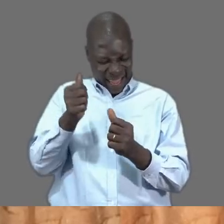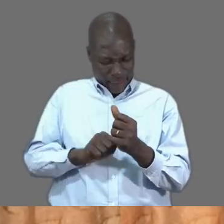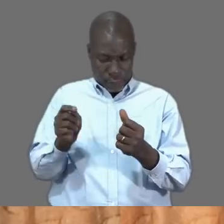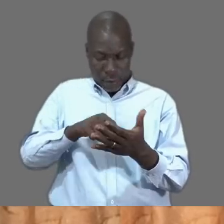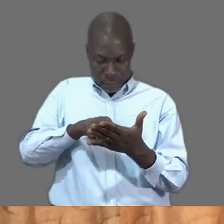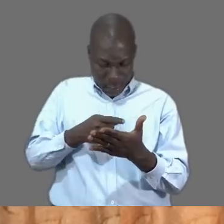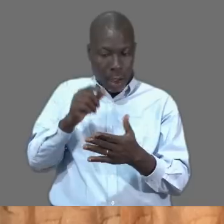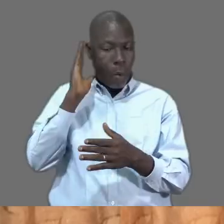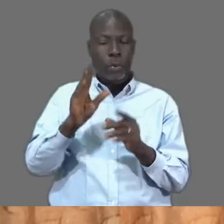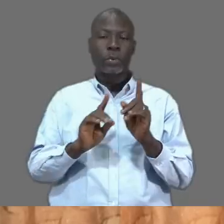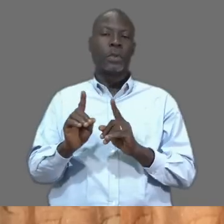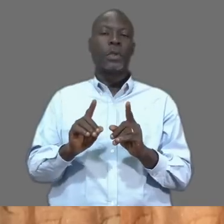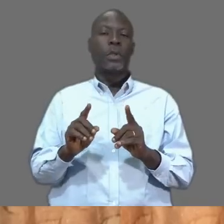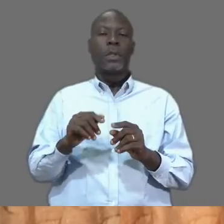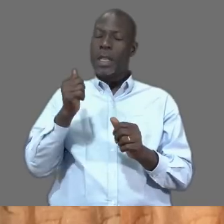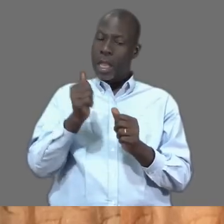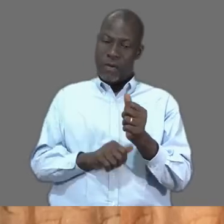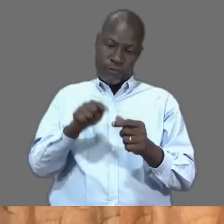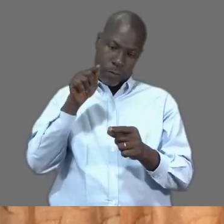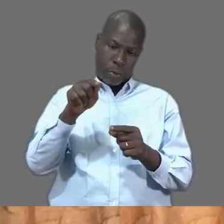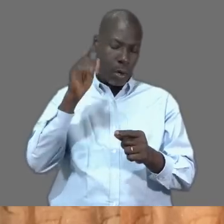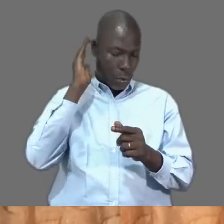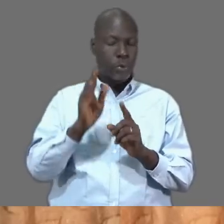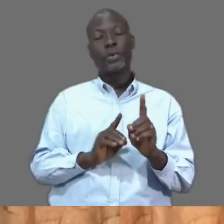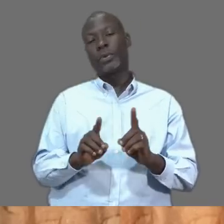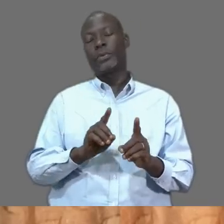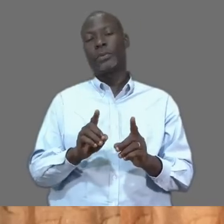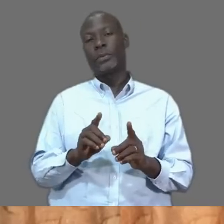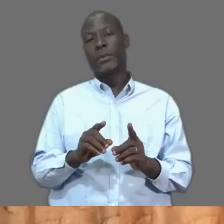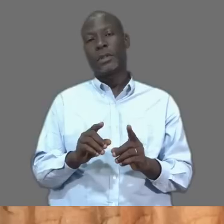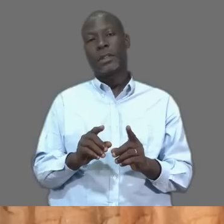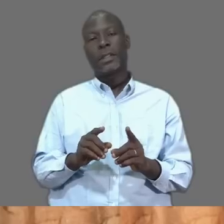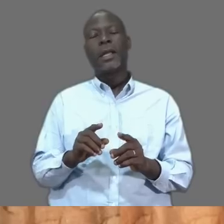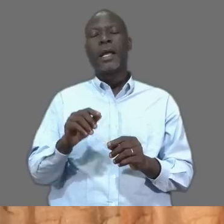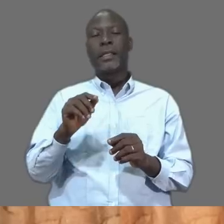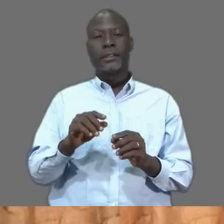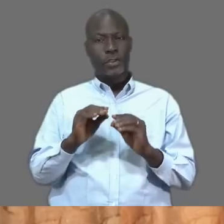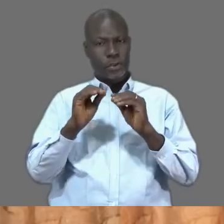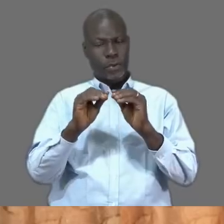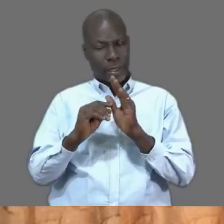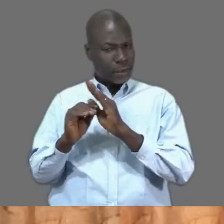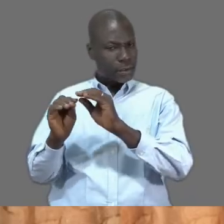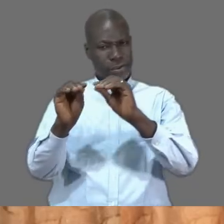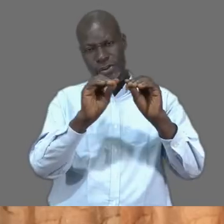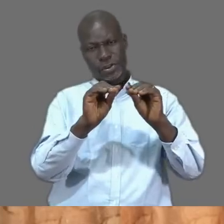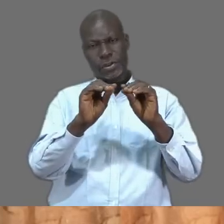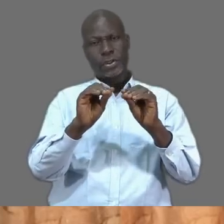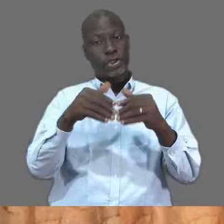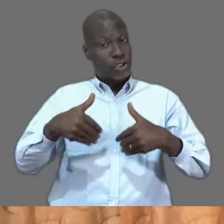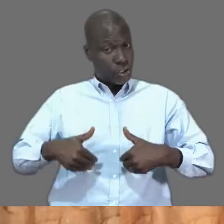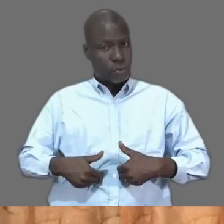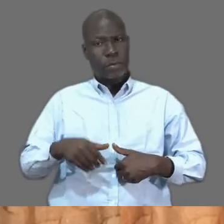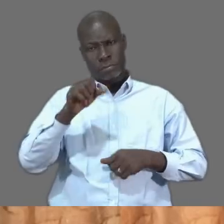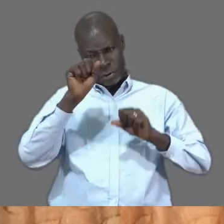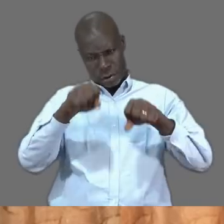wo obeto koma ba bi a full stop ewo no obeto full stop ye de e kyerɛ mrante ene maba a wase